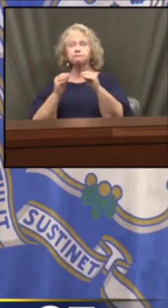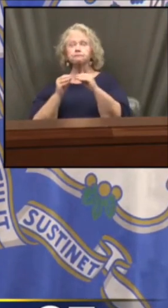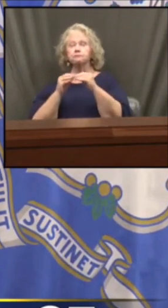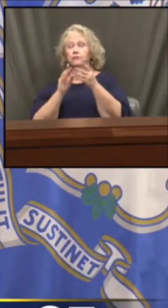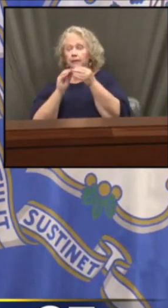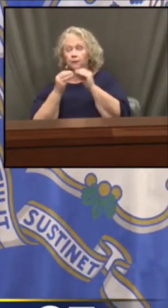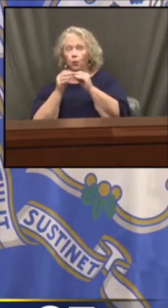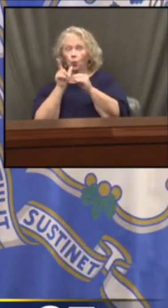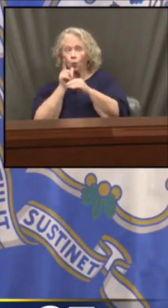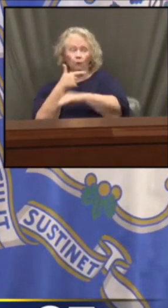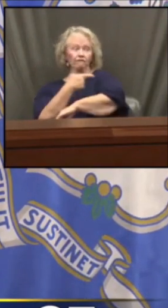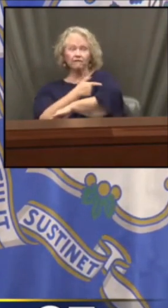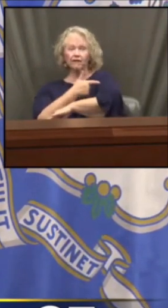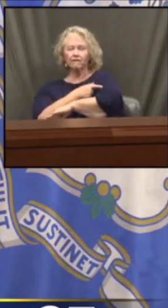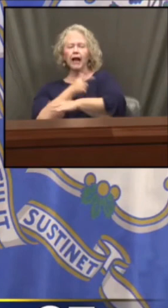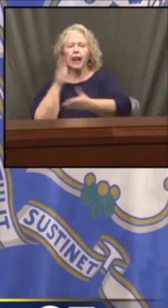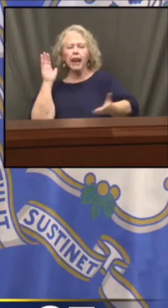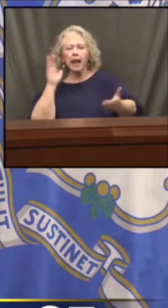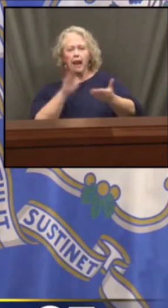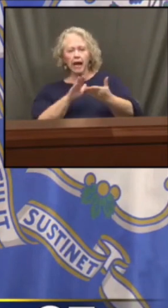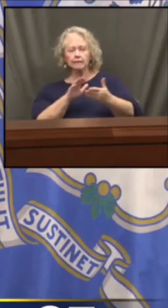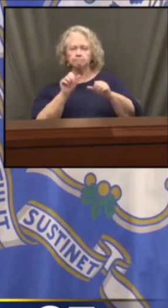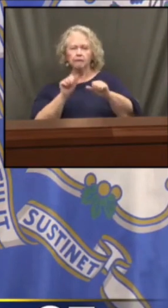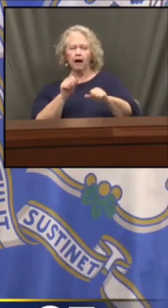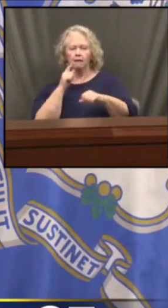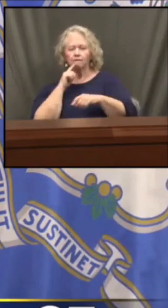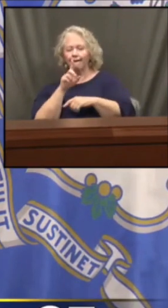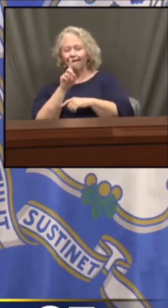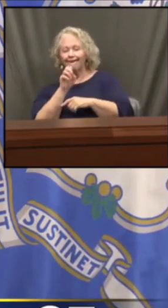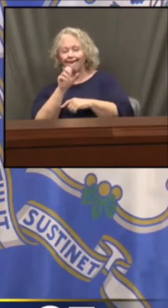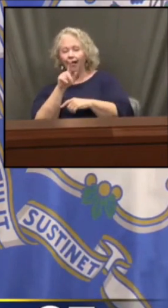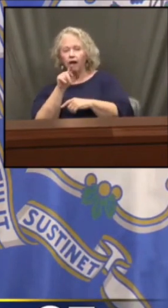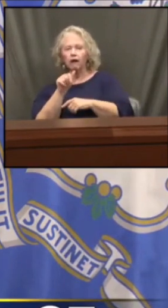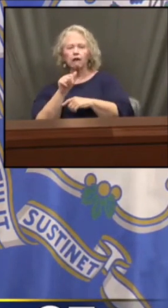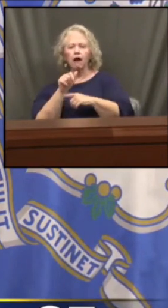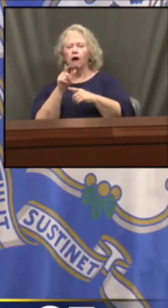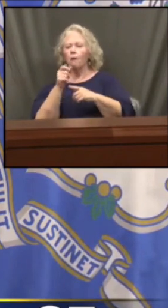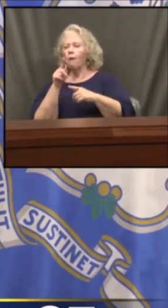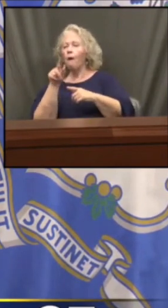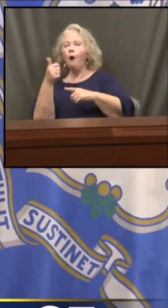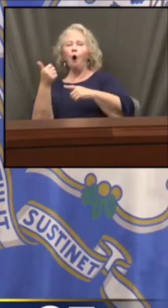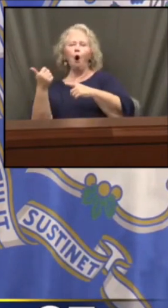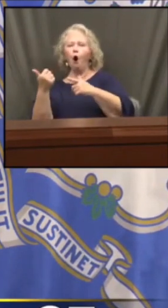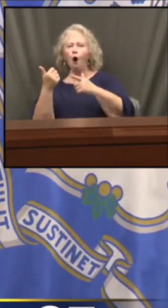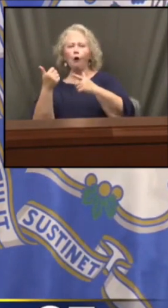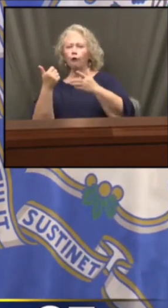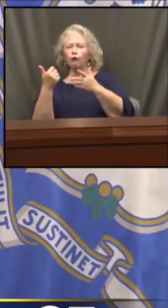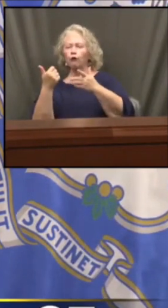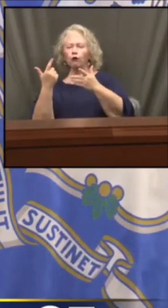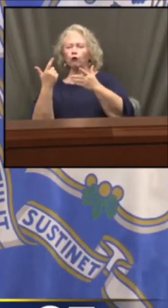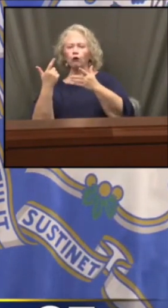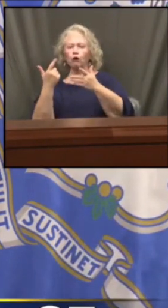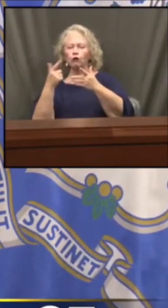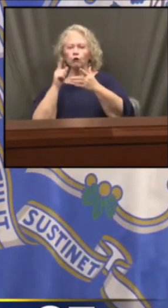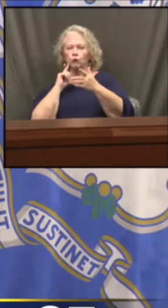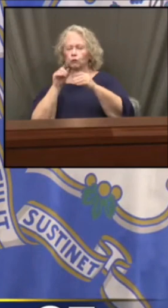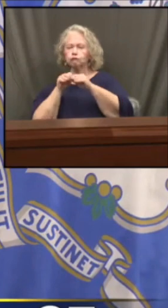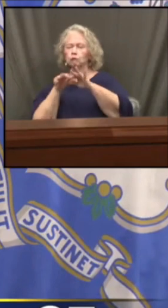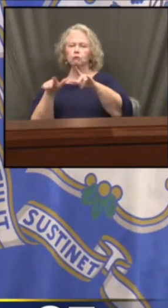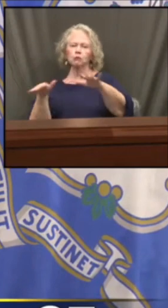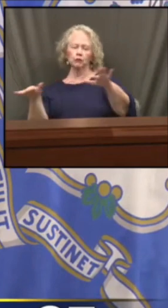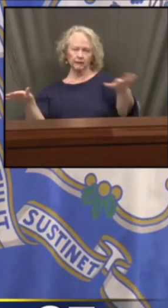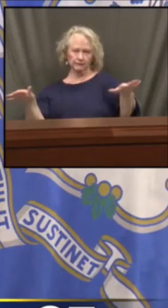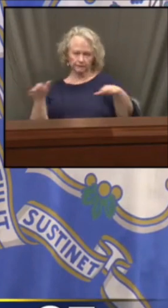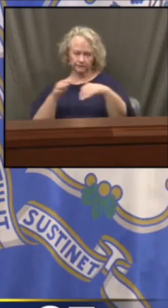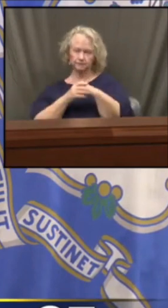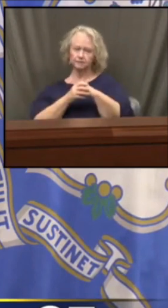less targets there are for Delta or the next generation of variant to find a willing receptacle. I